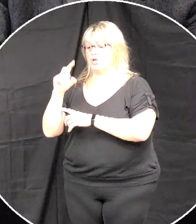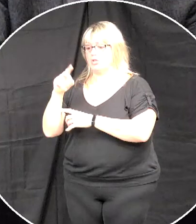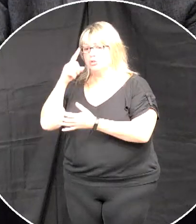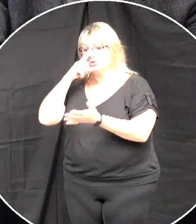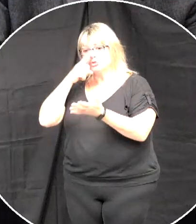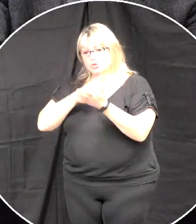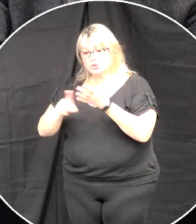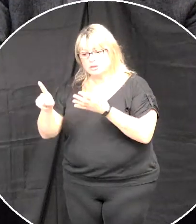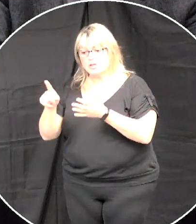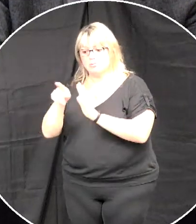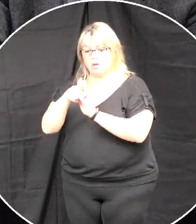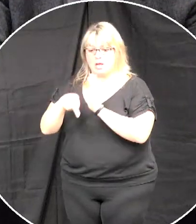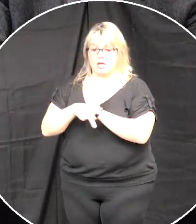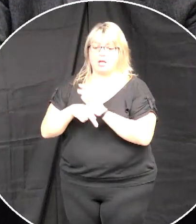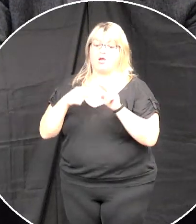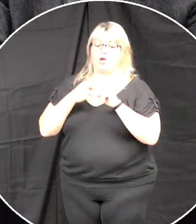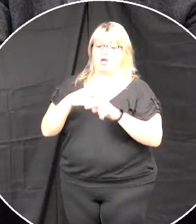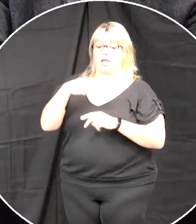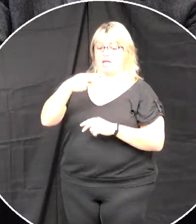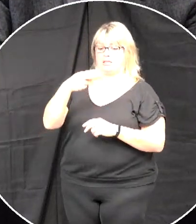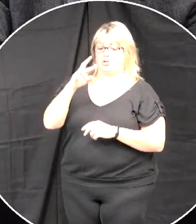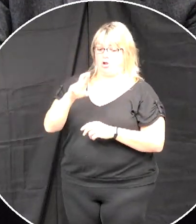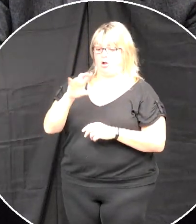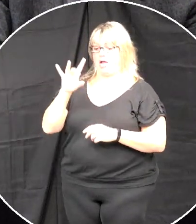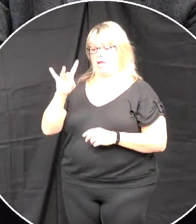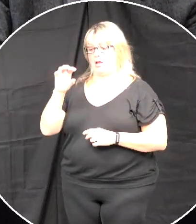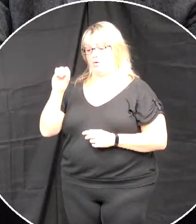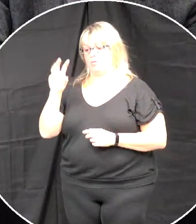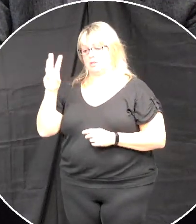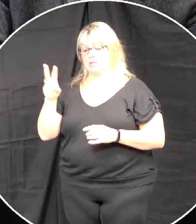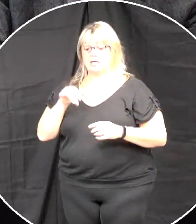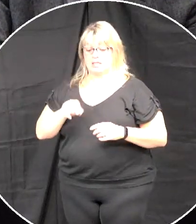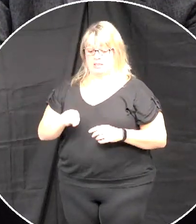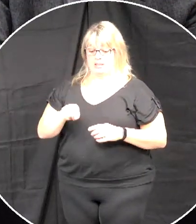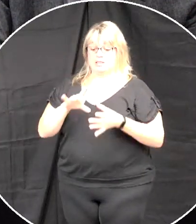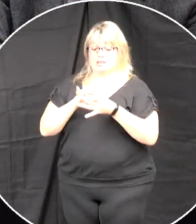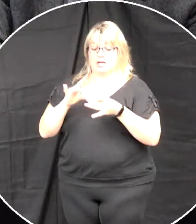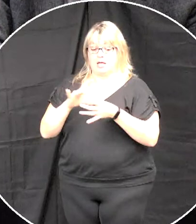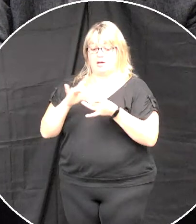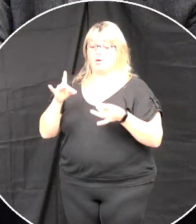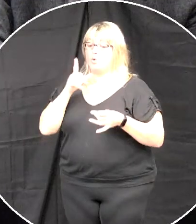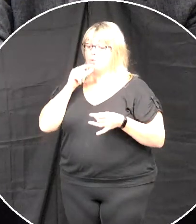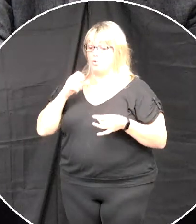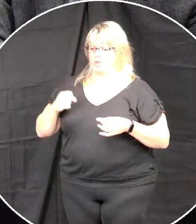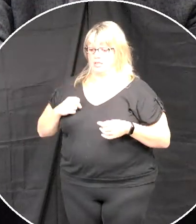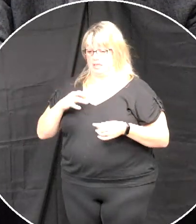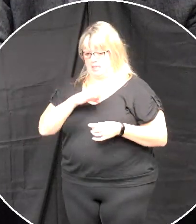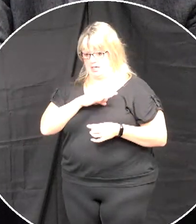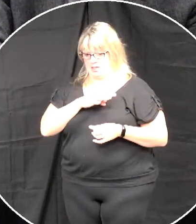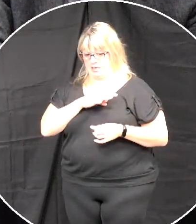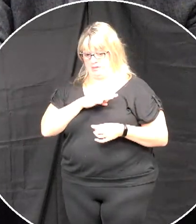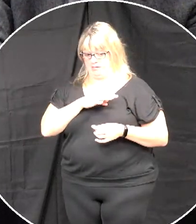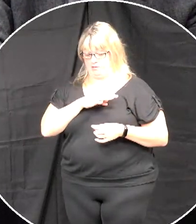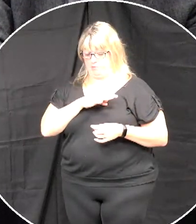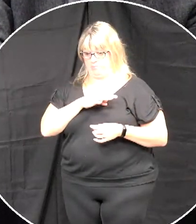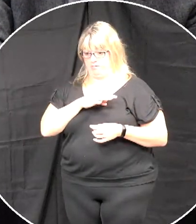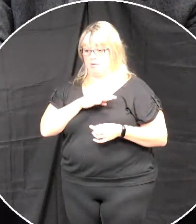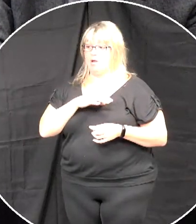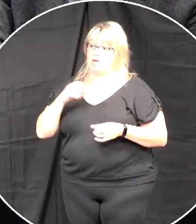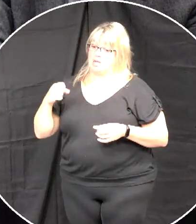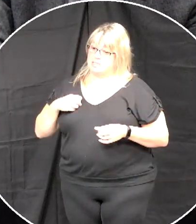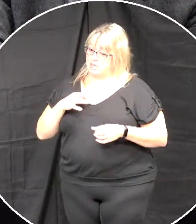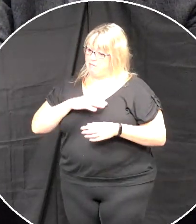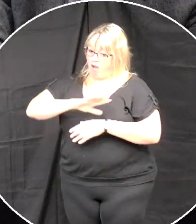district, which is named HR 806, talks about the obligation for employees, all